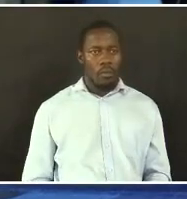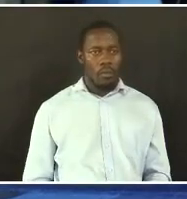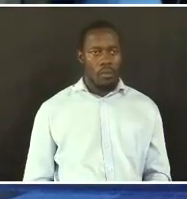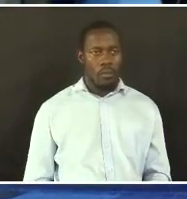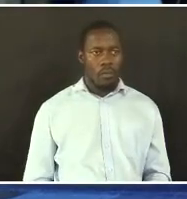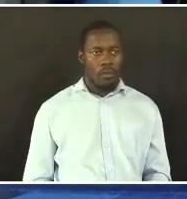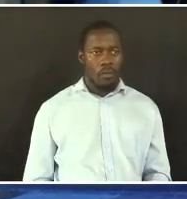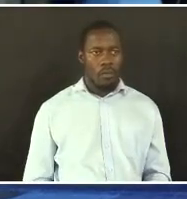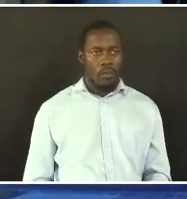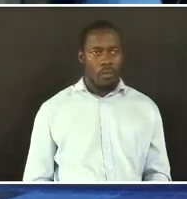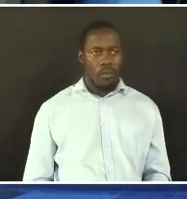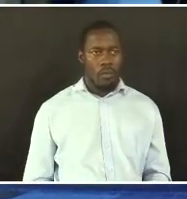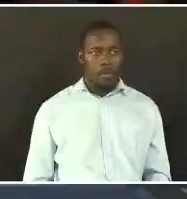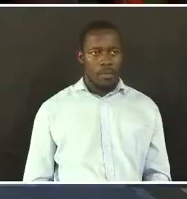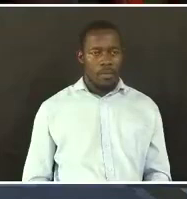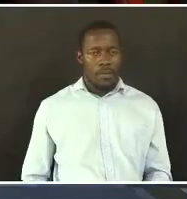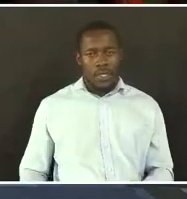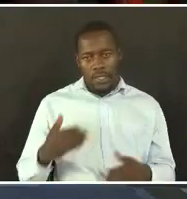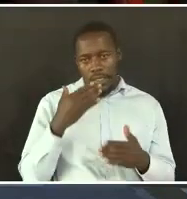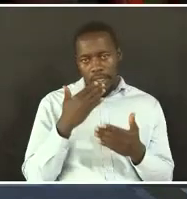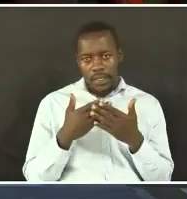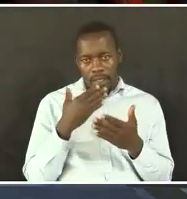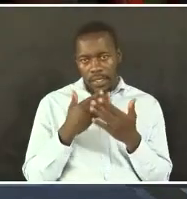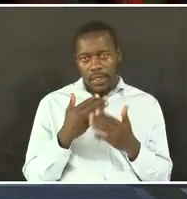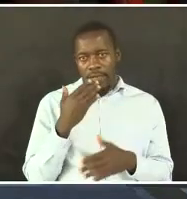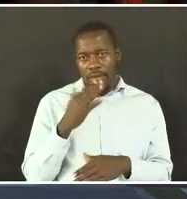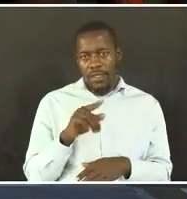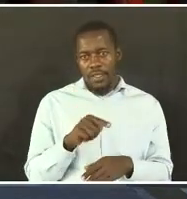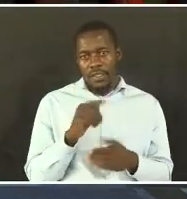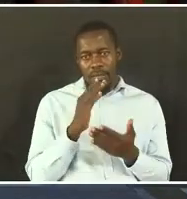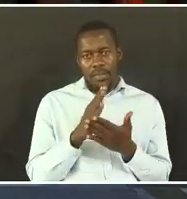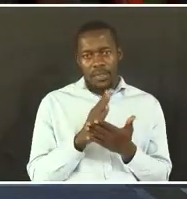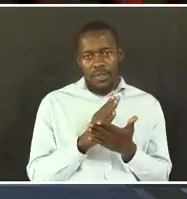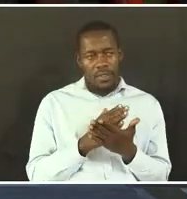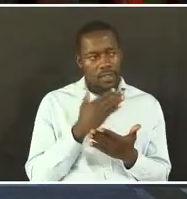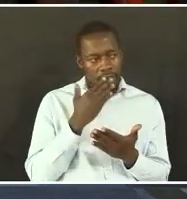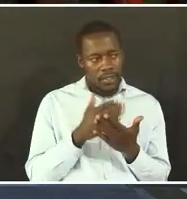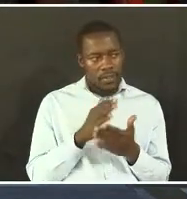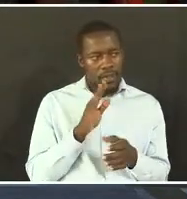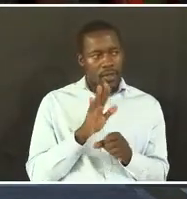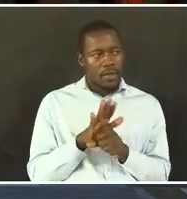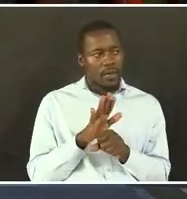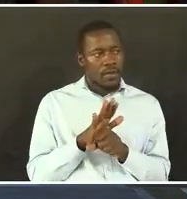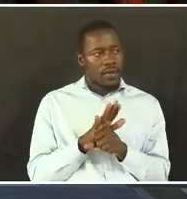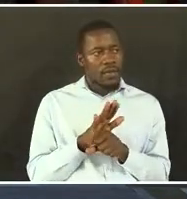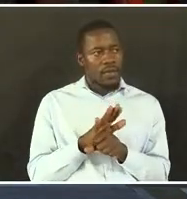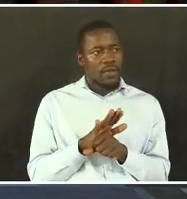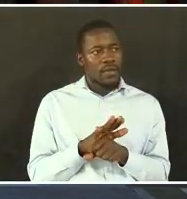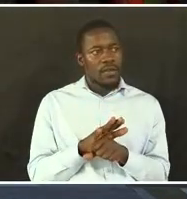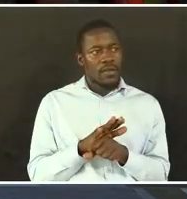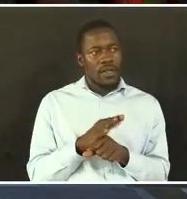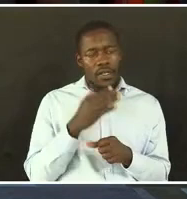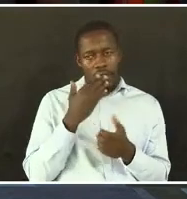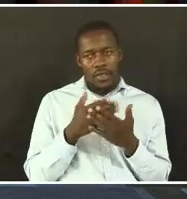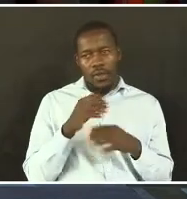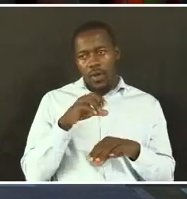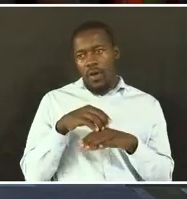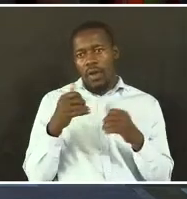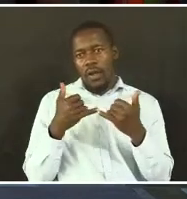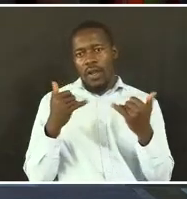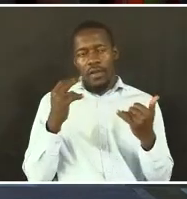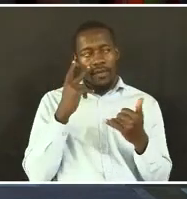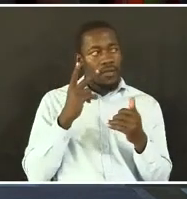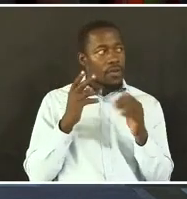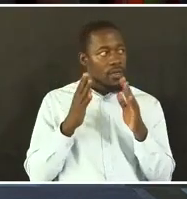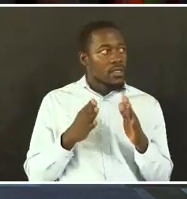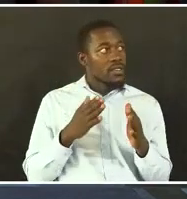Amen. Thank you so much. We've come to the end of our program. Thank you very much, physical audience, our online